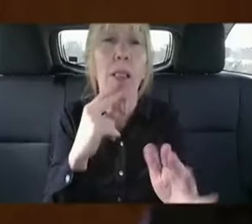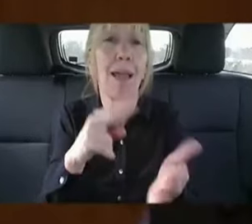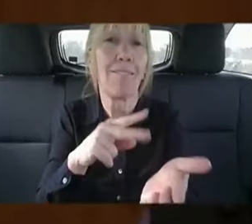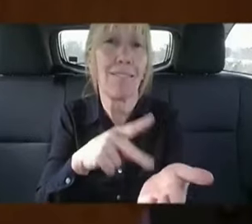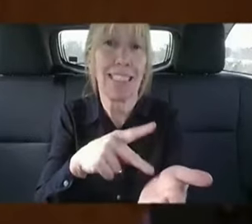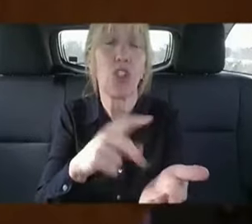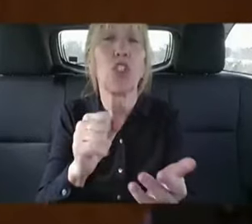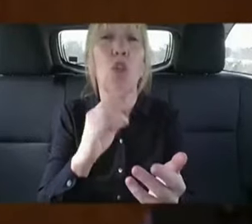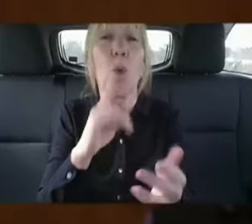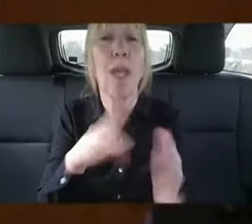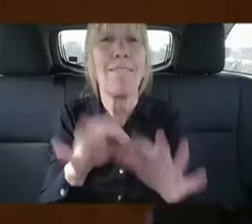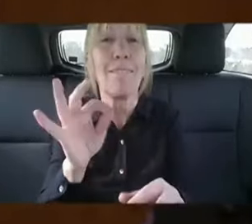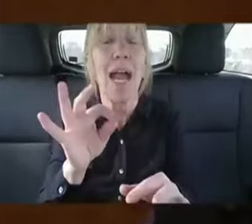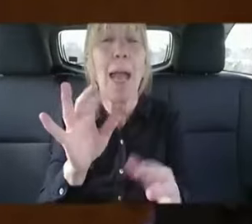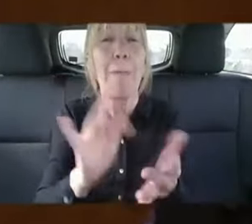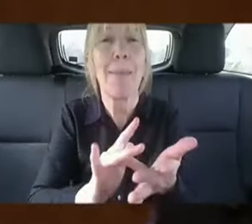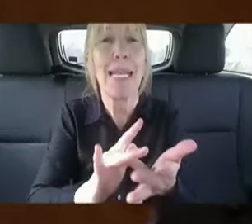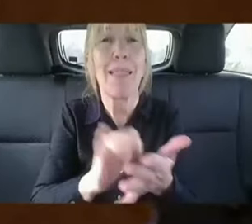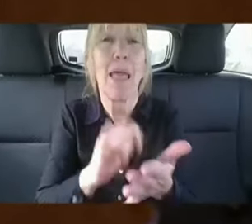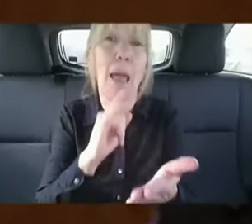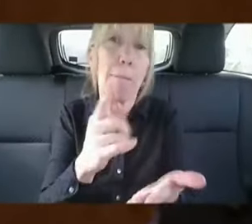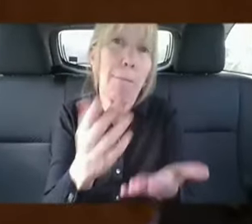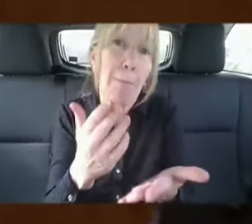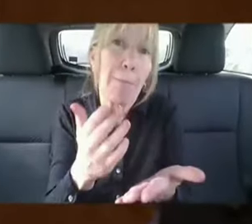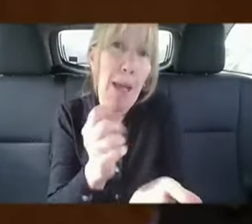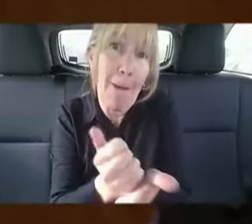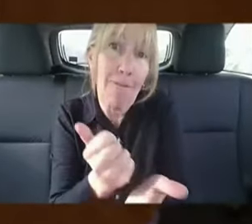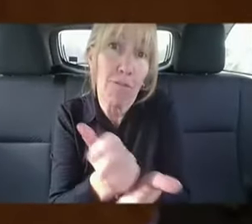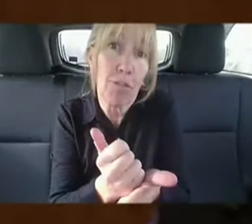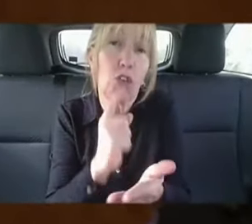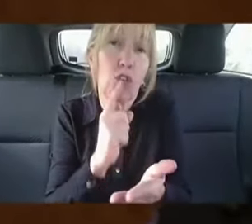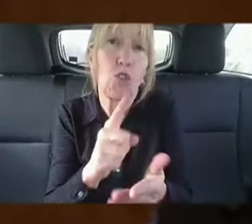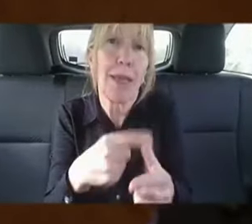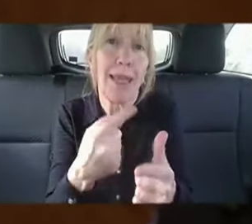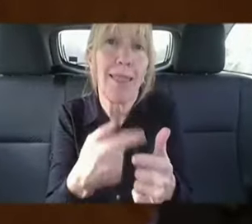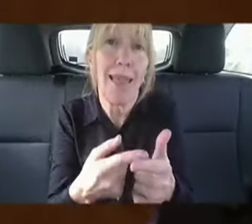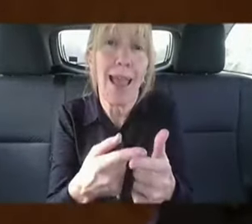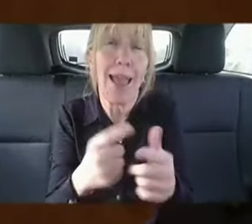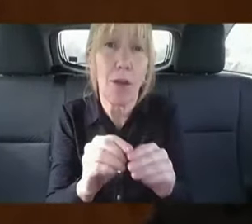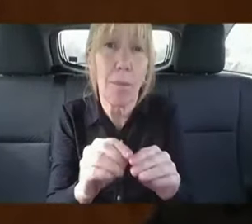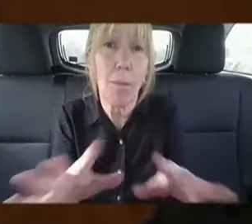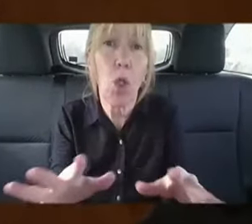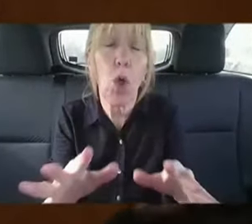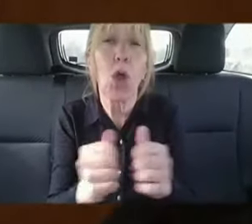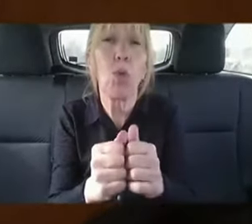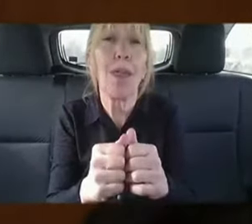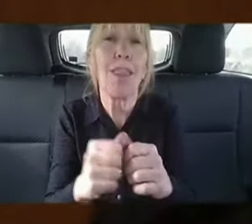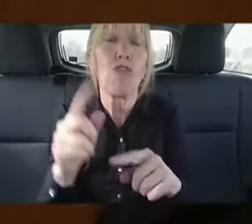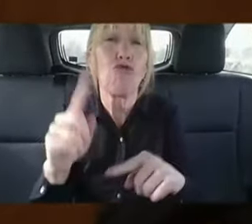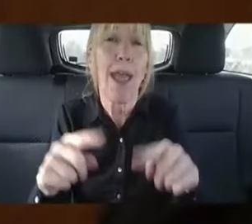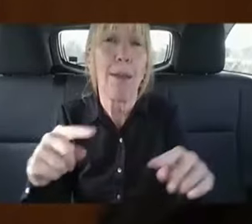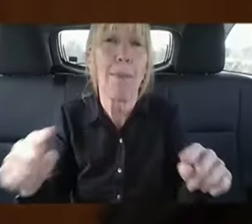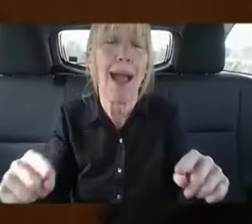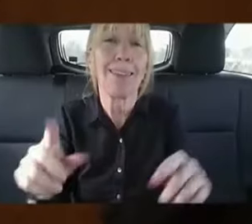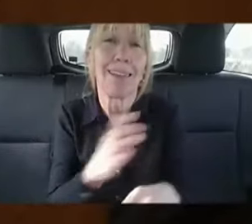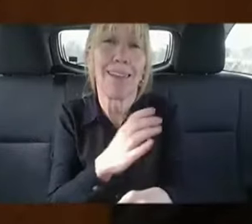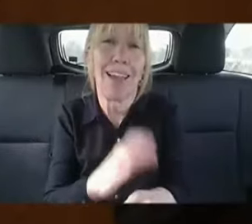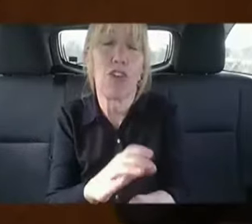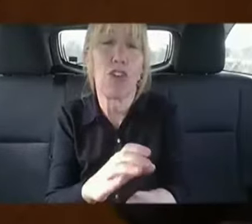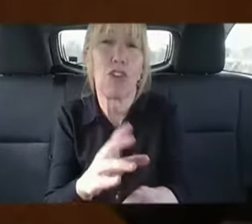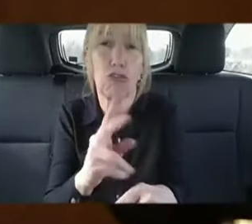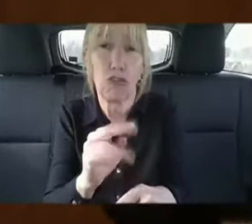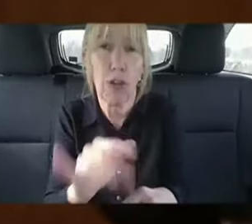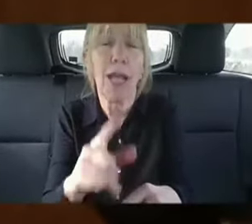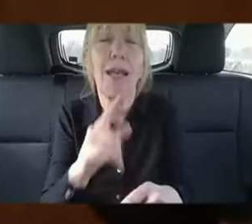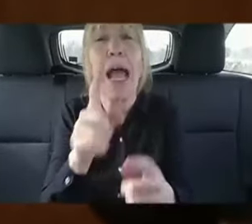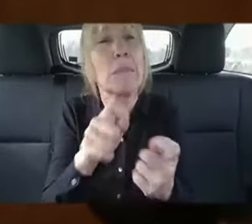find medications that might be helpful to be then deployed in randomized clinical trials, and so not specifically AI,